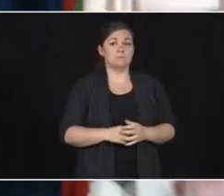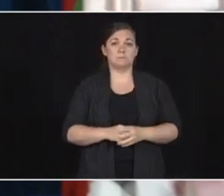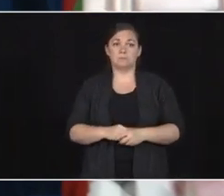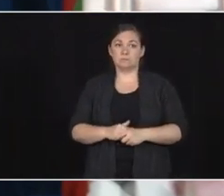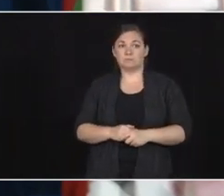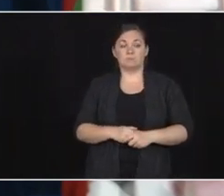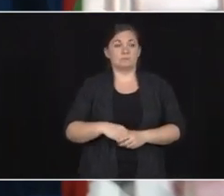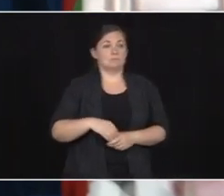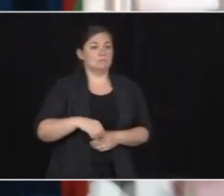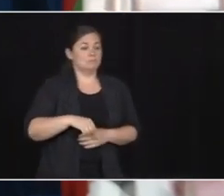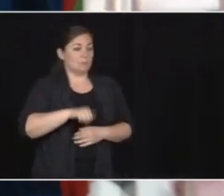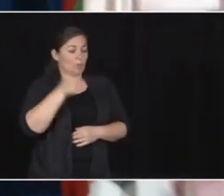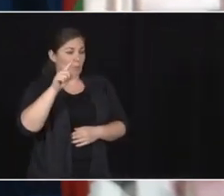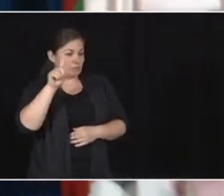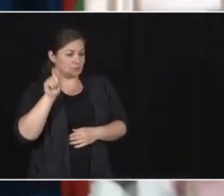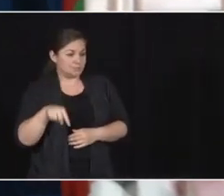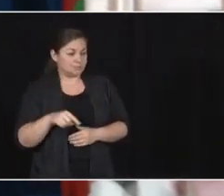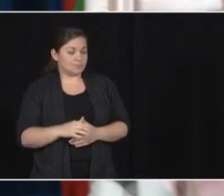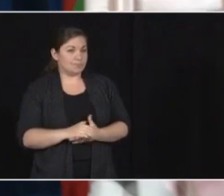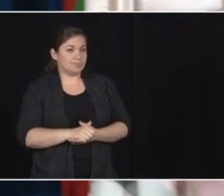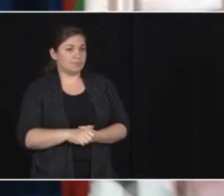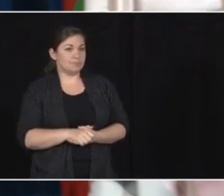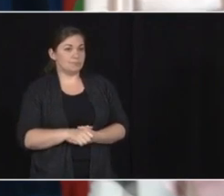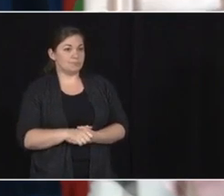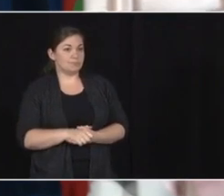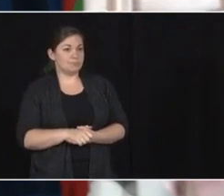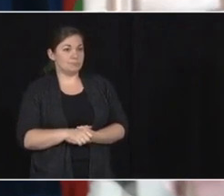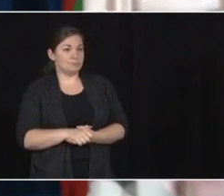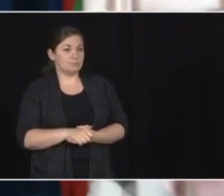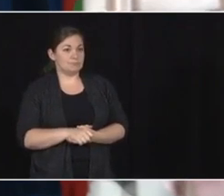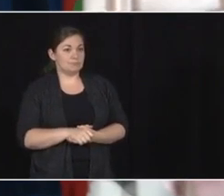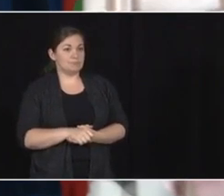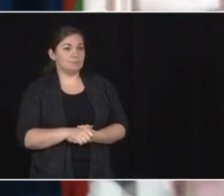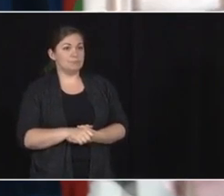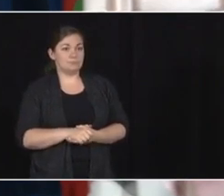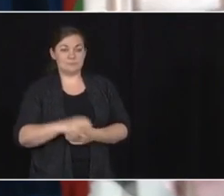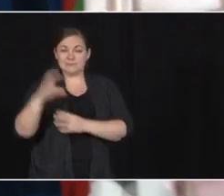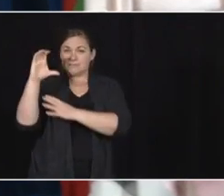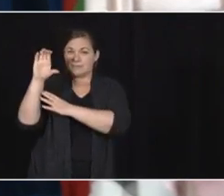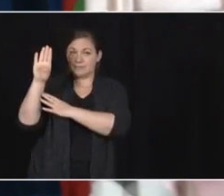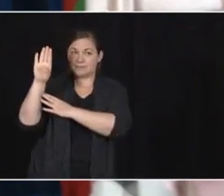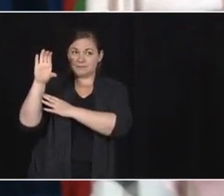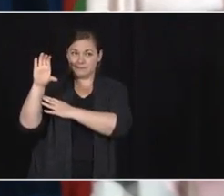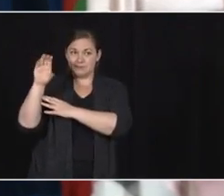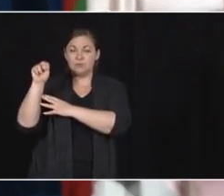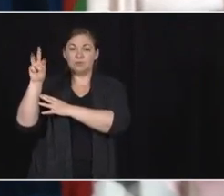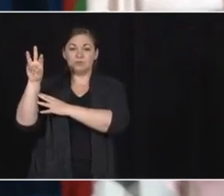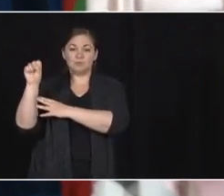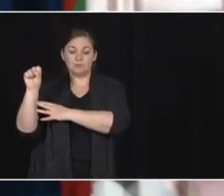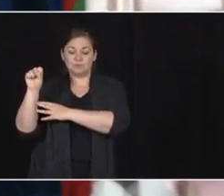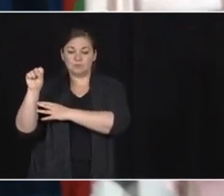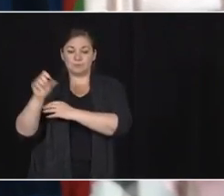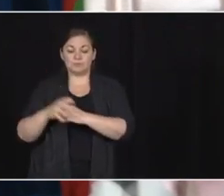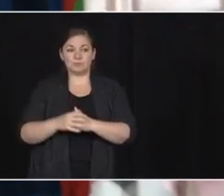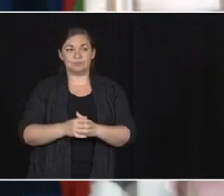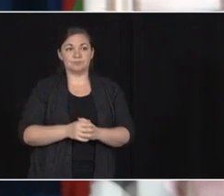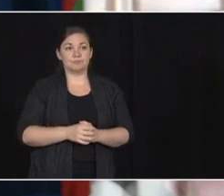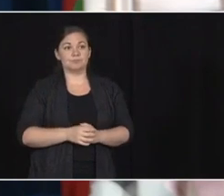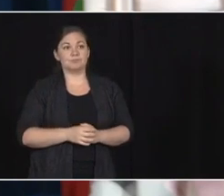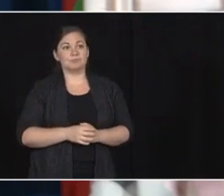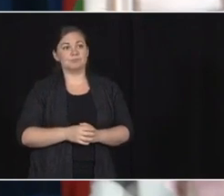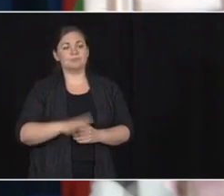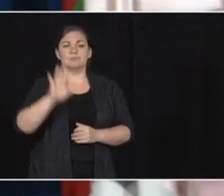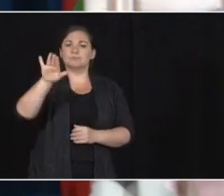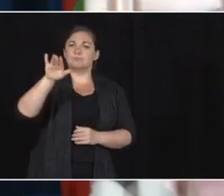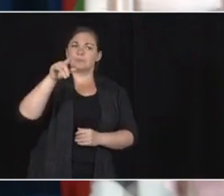Next question. Next question comes from Mike Crawley from CBC News. Please go ahead. Premier, so you've